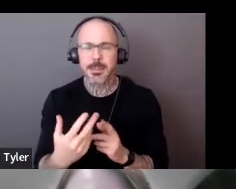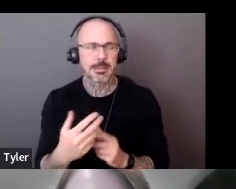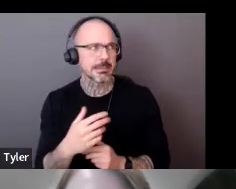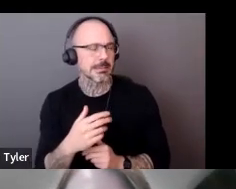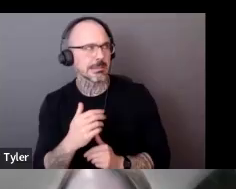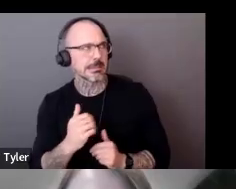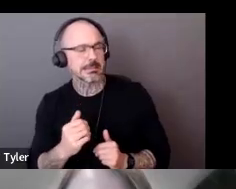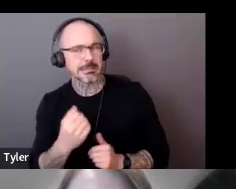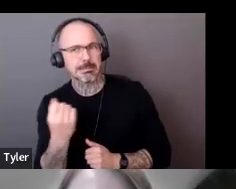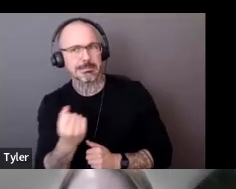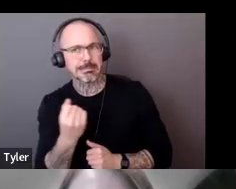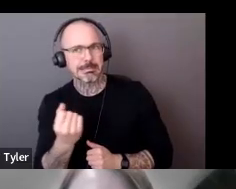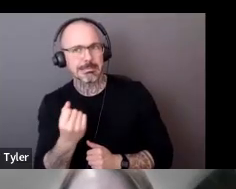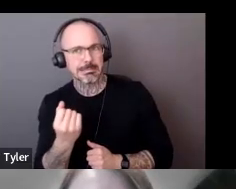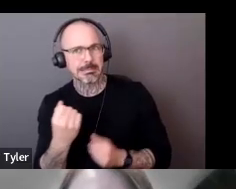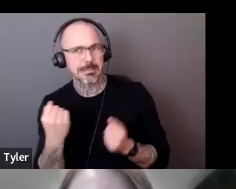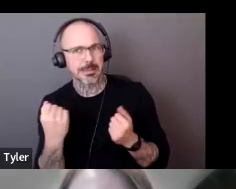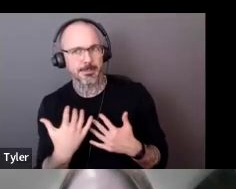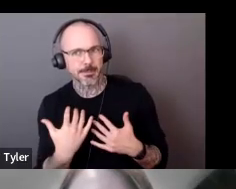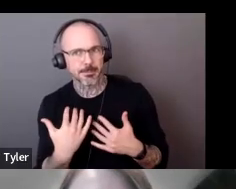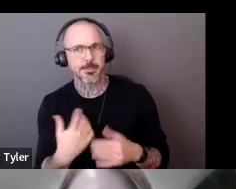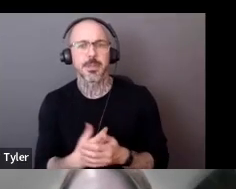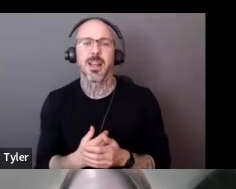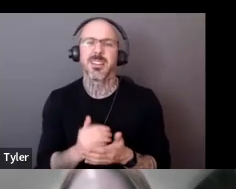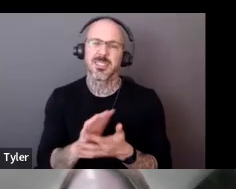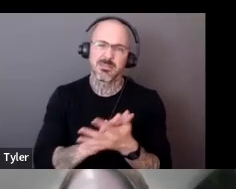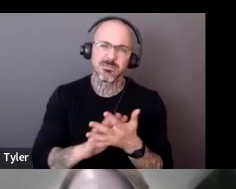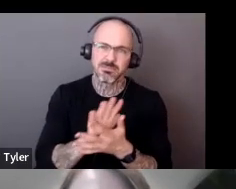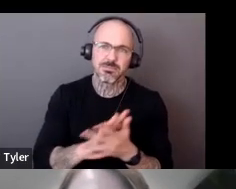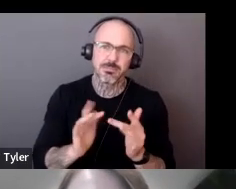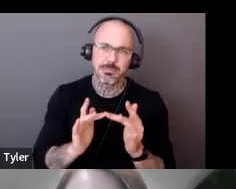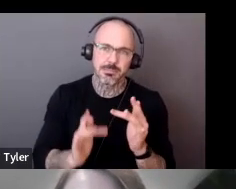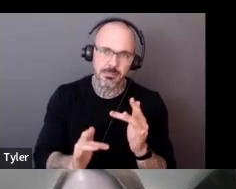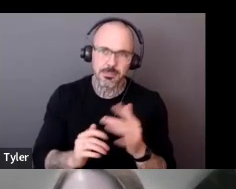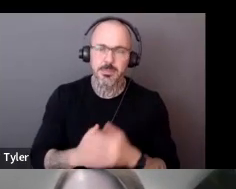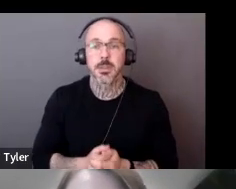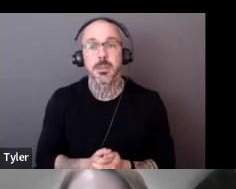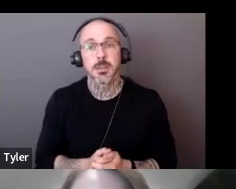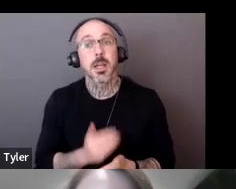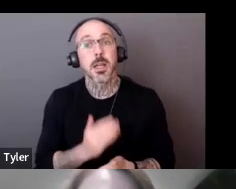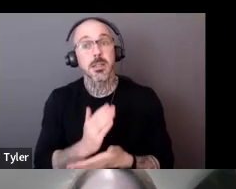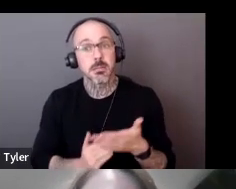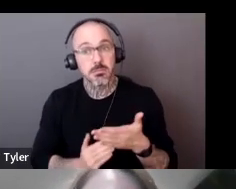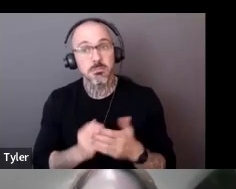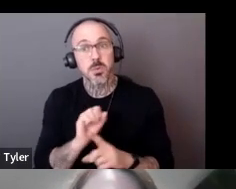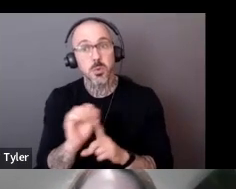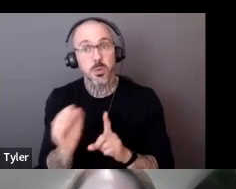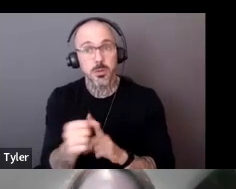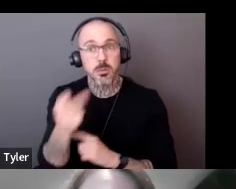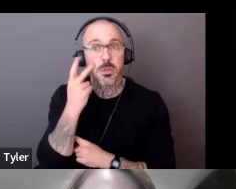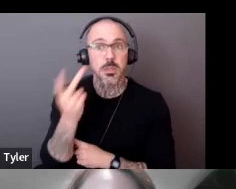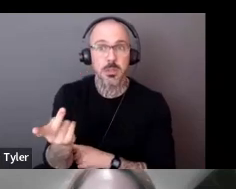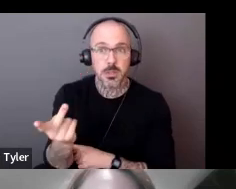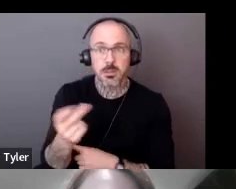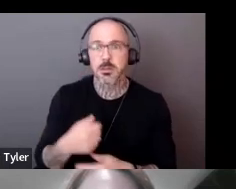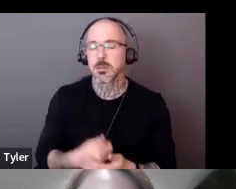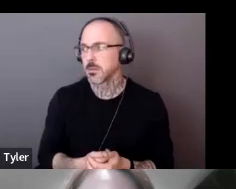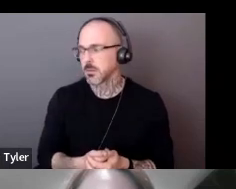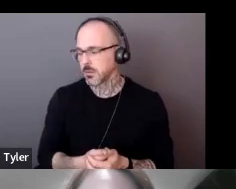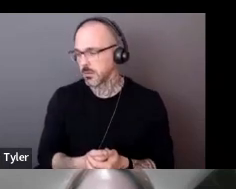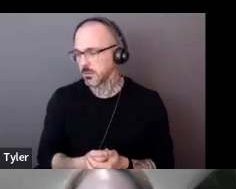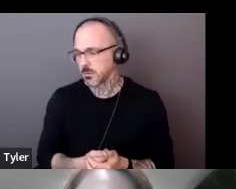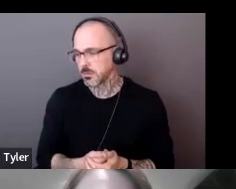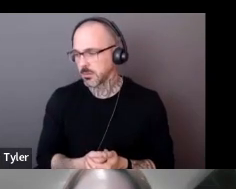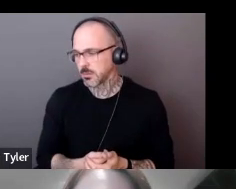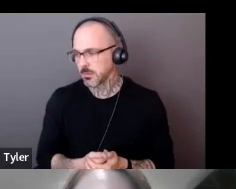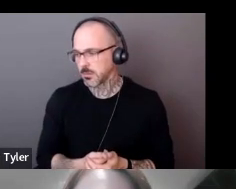challenges. You still see a situation where parents lock their children with disability to explore and let the